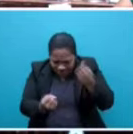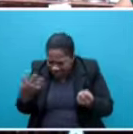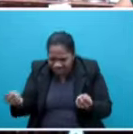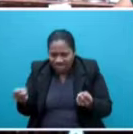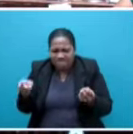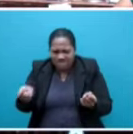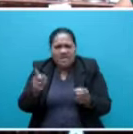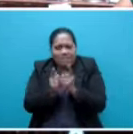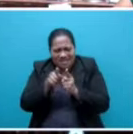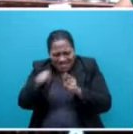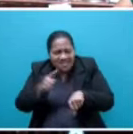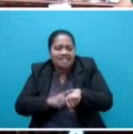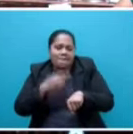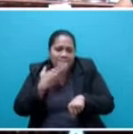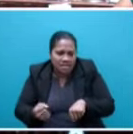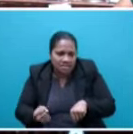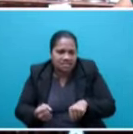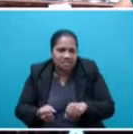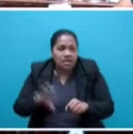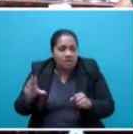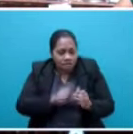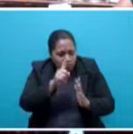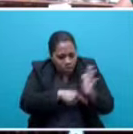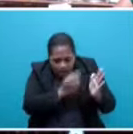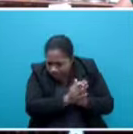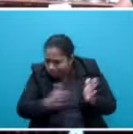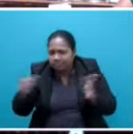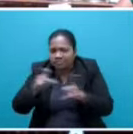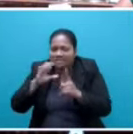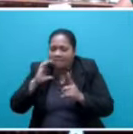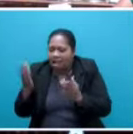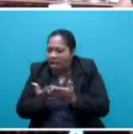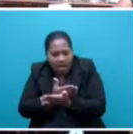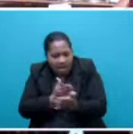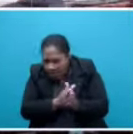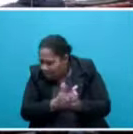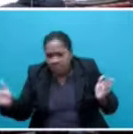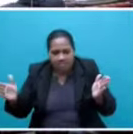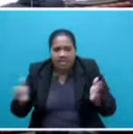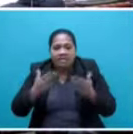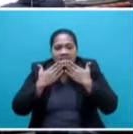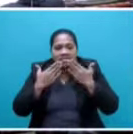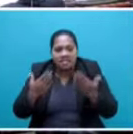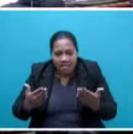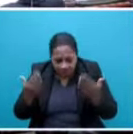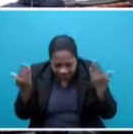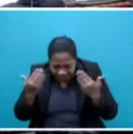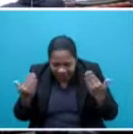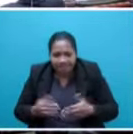do justice to the kind of work we need to do in this parliament. Thank you, Honorable Speaker. Honorable Attorney General, you have the floor.